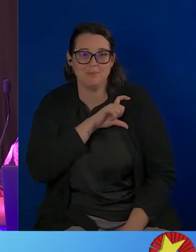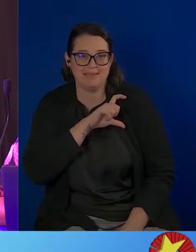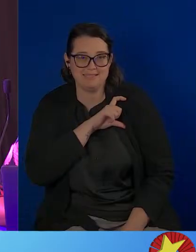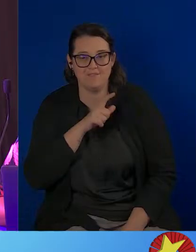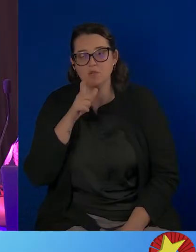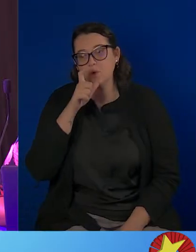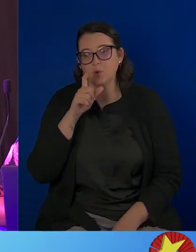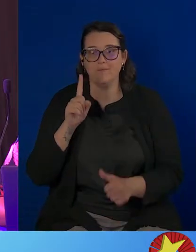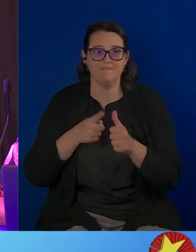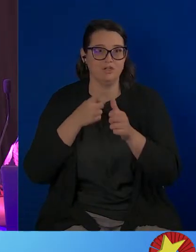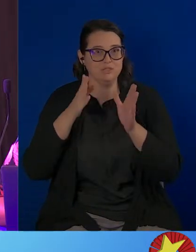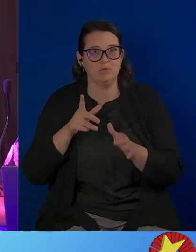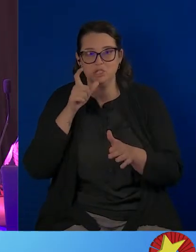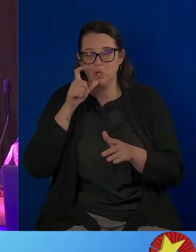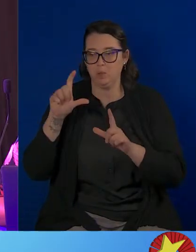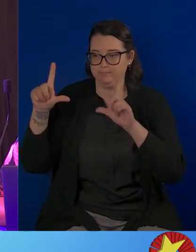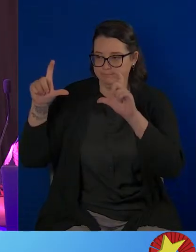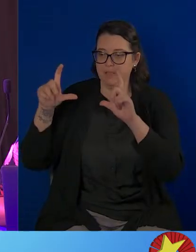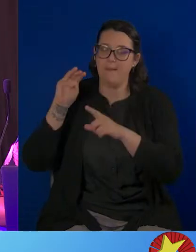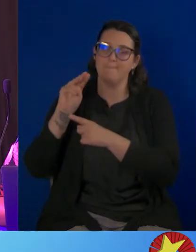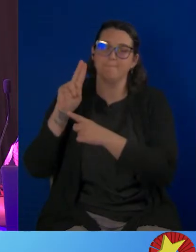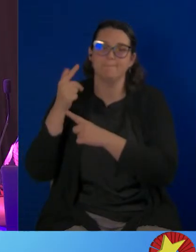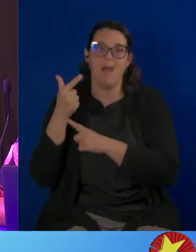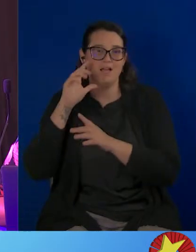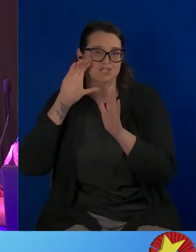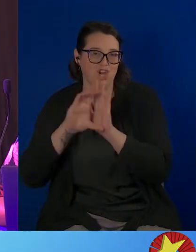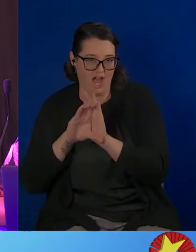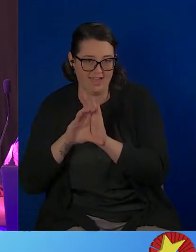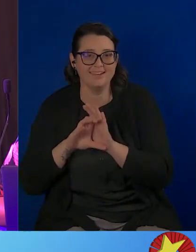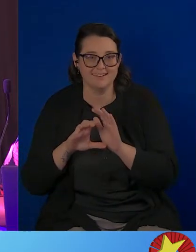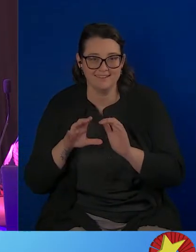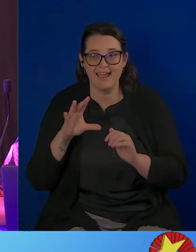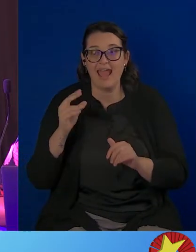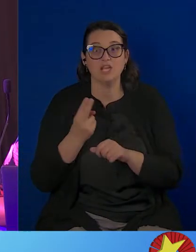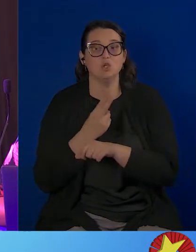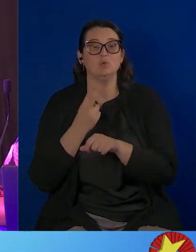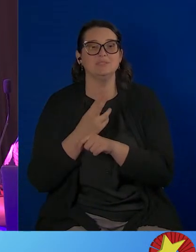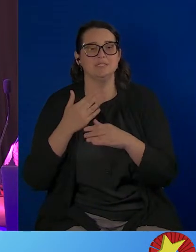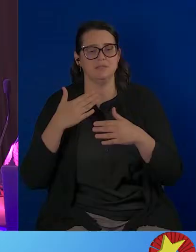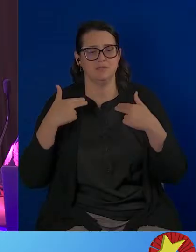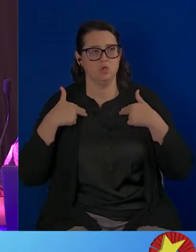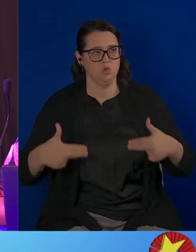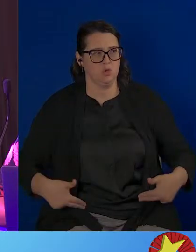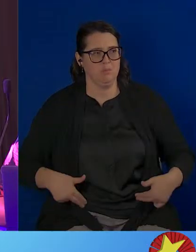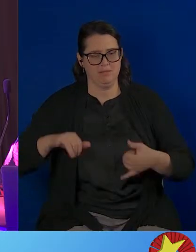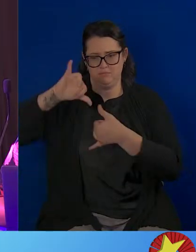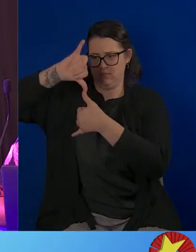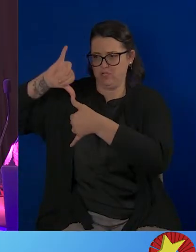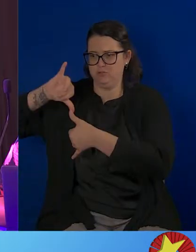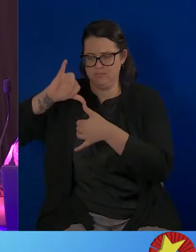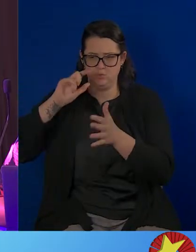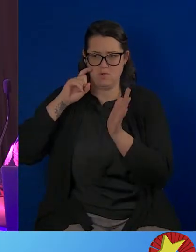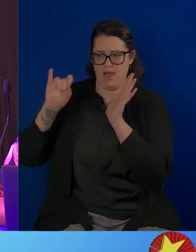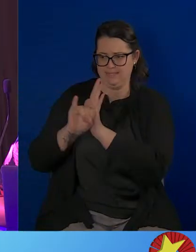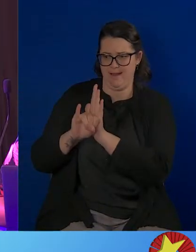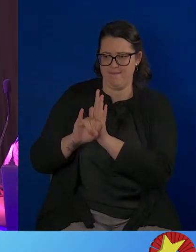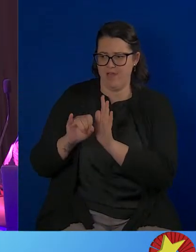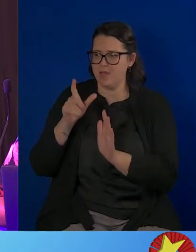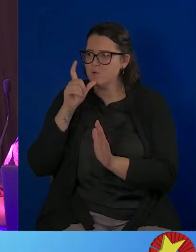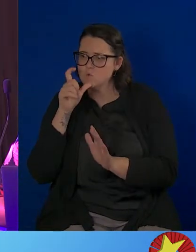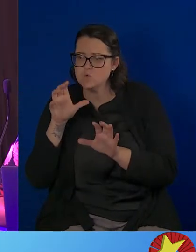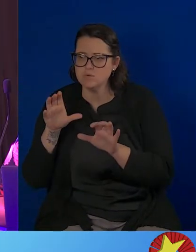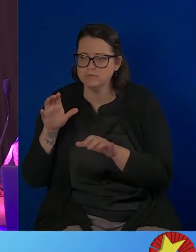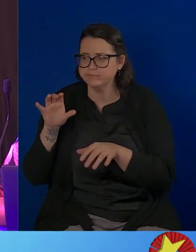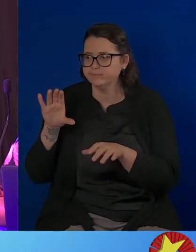mugshot and the pioneer of using measurements and proportions of the human body to identify criminals, was quoted